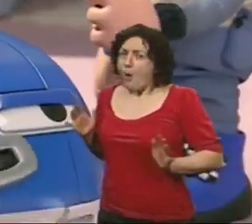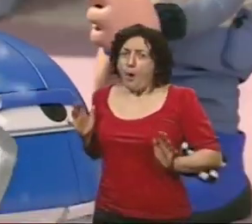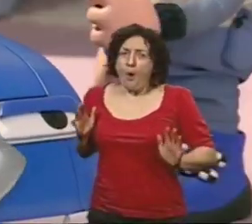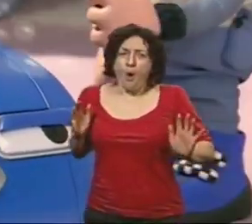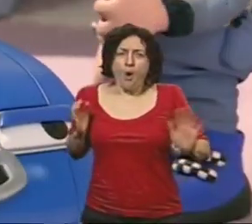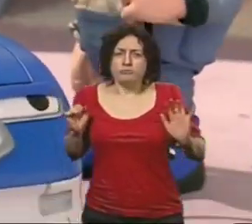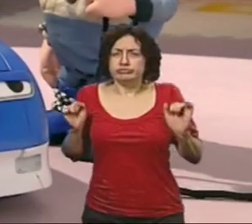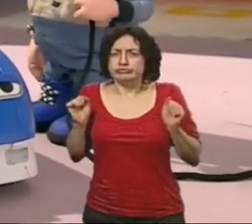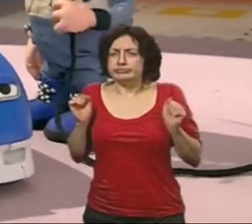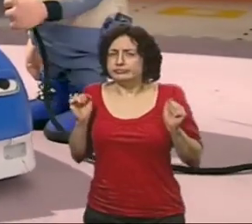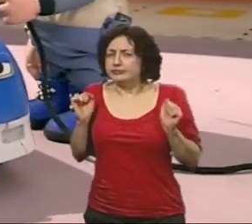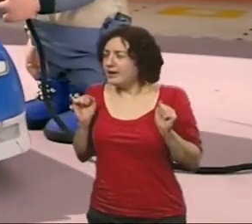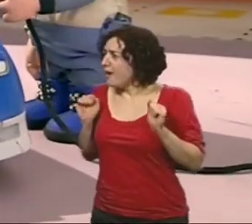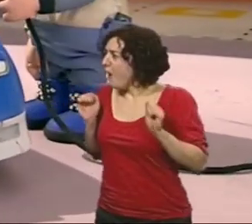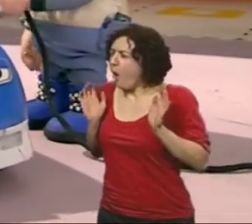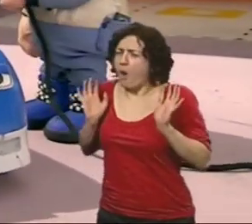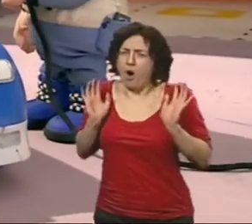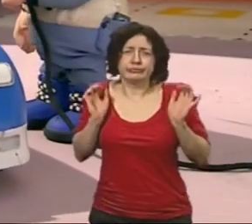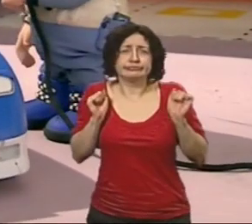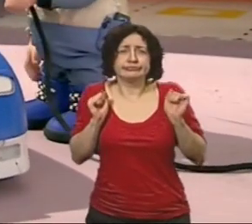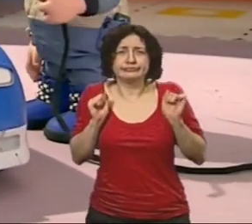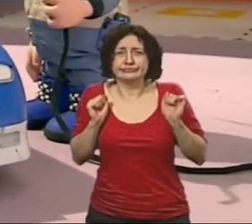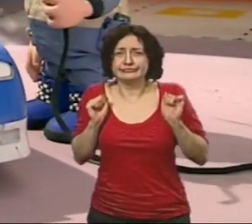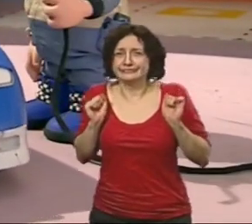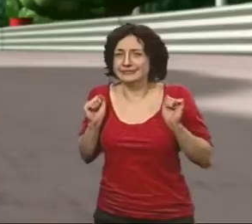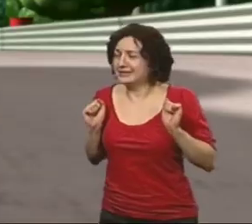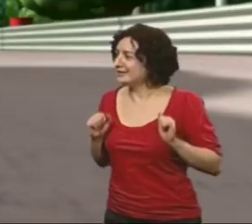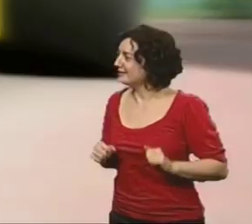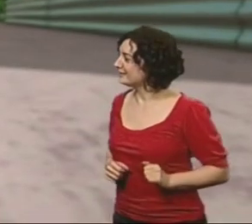Oh, that's cold. That's cold, Big Chris. Oh, no, it's cold.